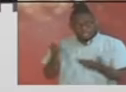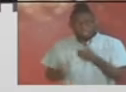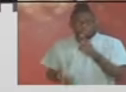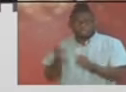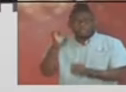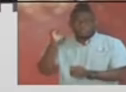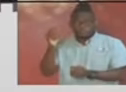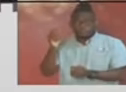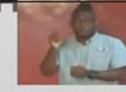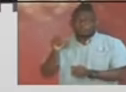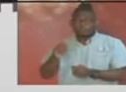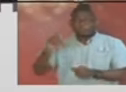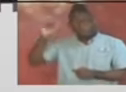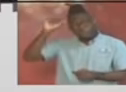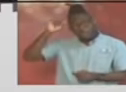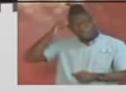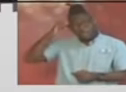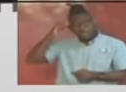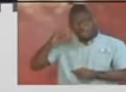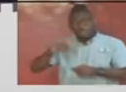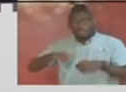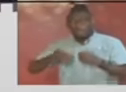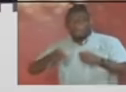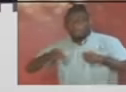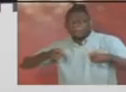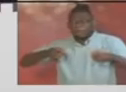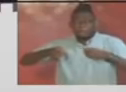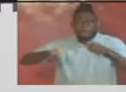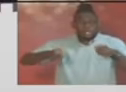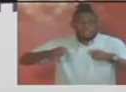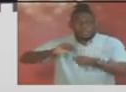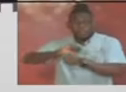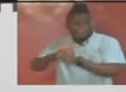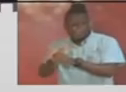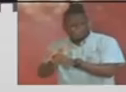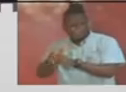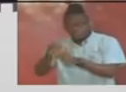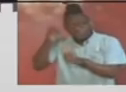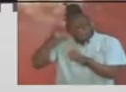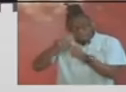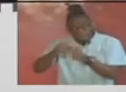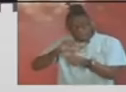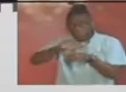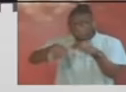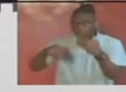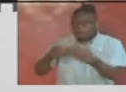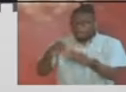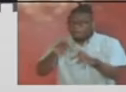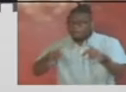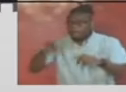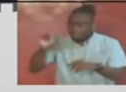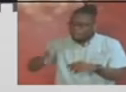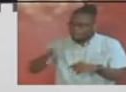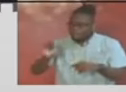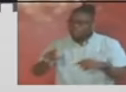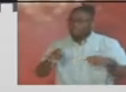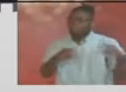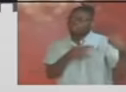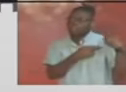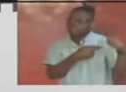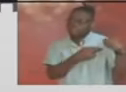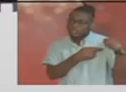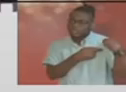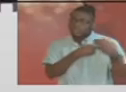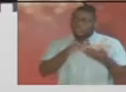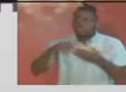that the control of COVID-19 really is a dual responsibility between the communities, what